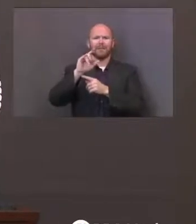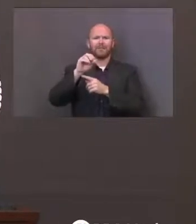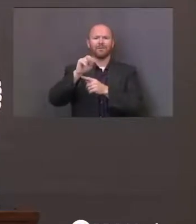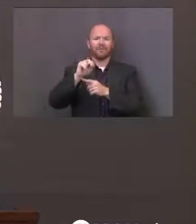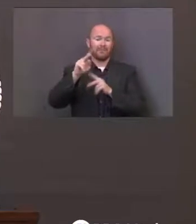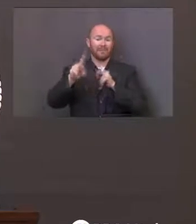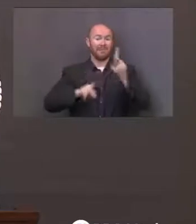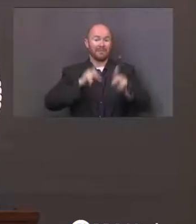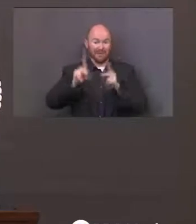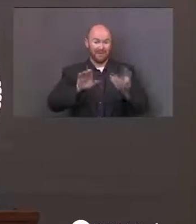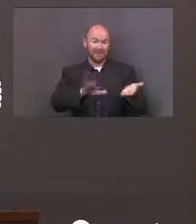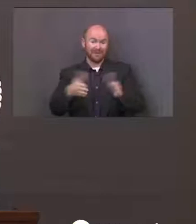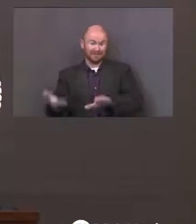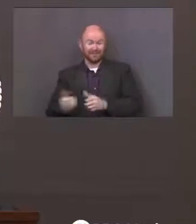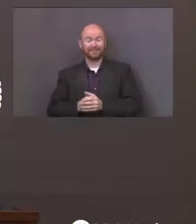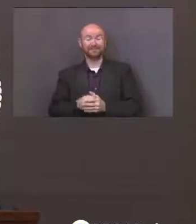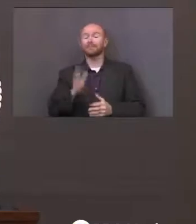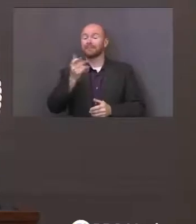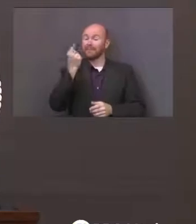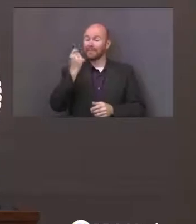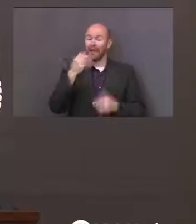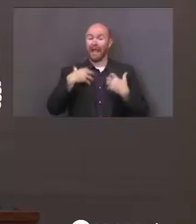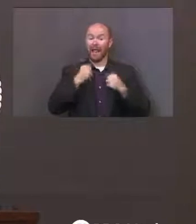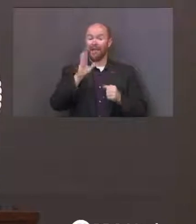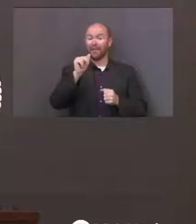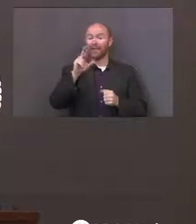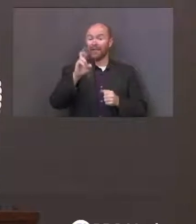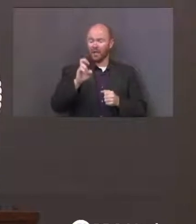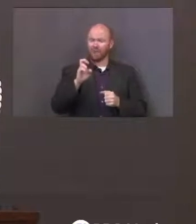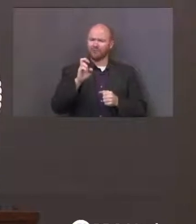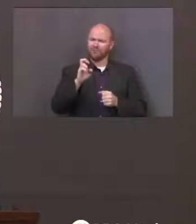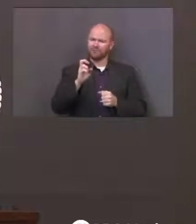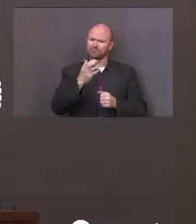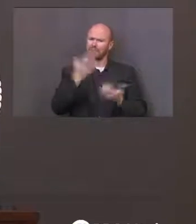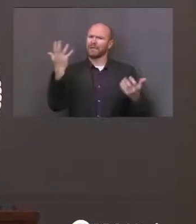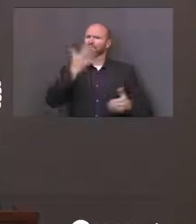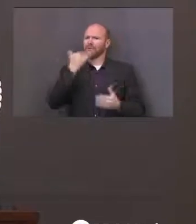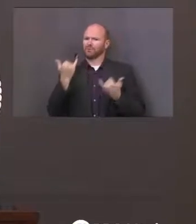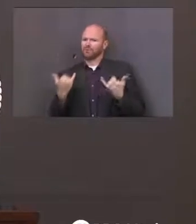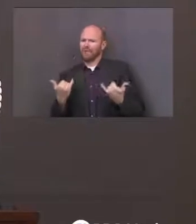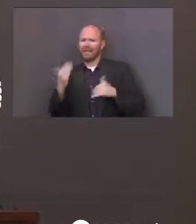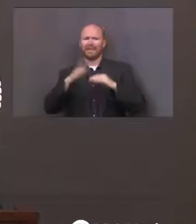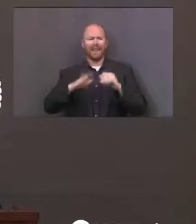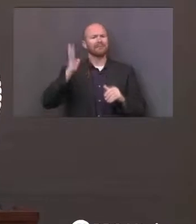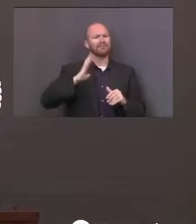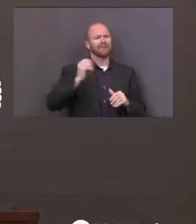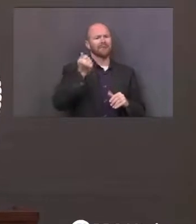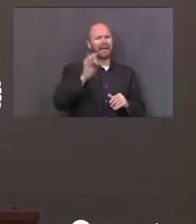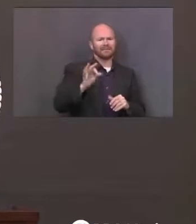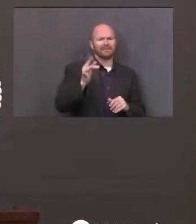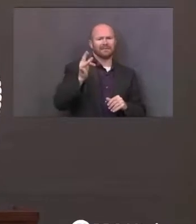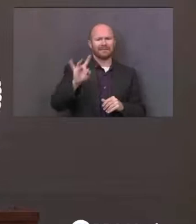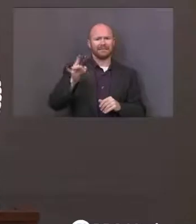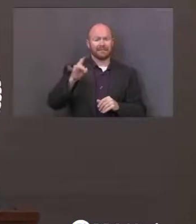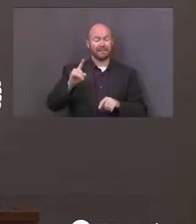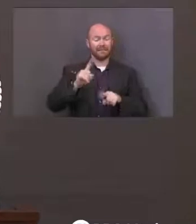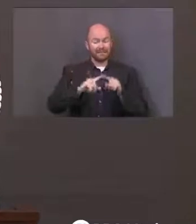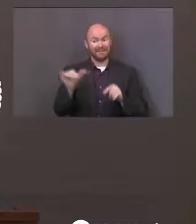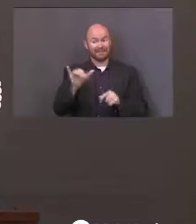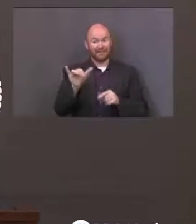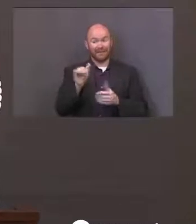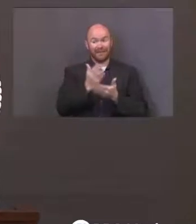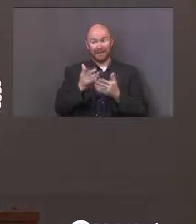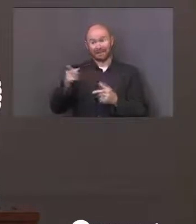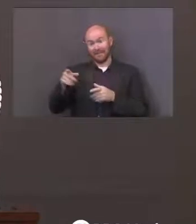not as good back then as it is today, and so we should be doing better, and we are. But some of the same things they did back then are some of the